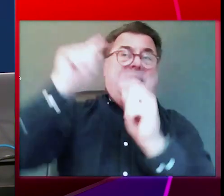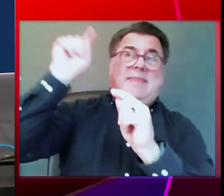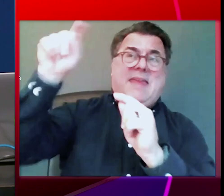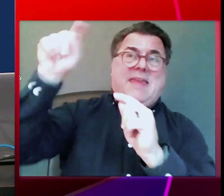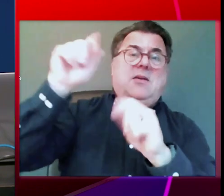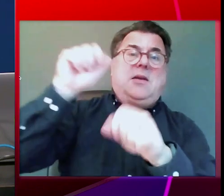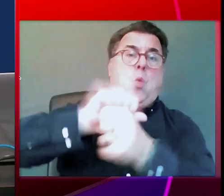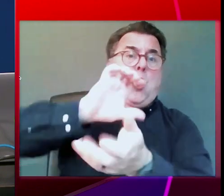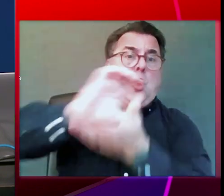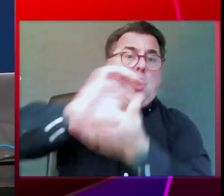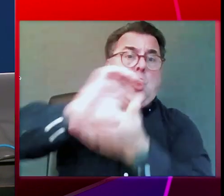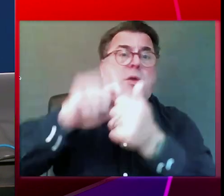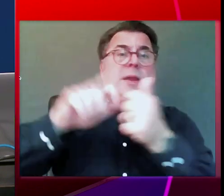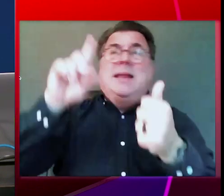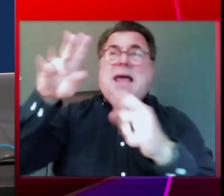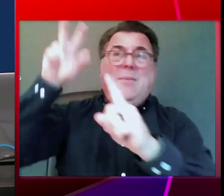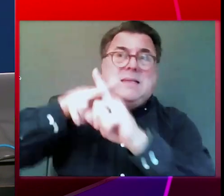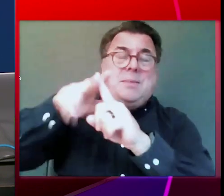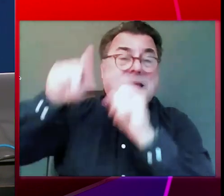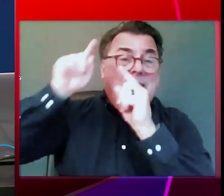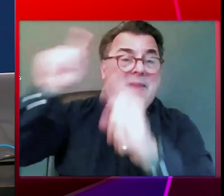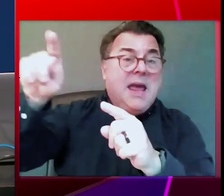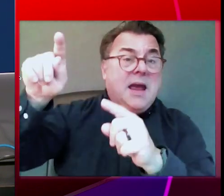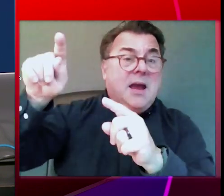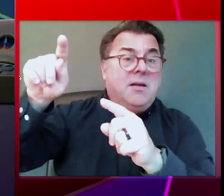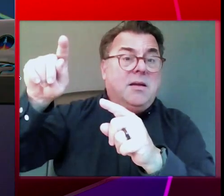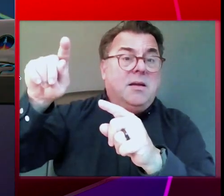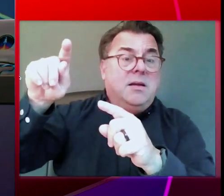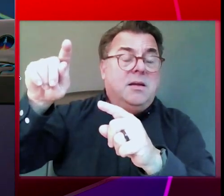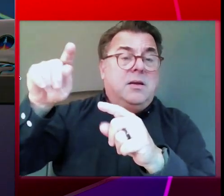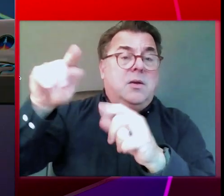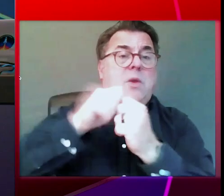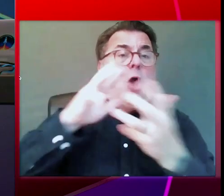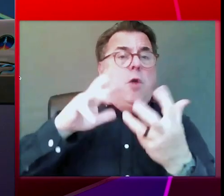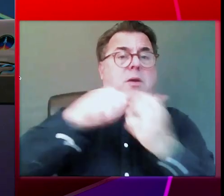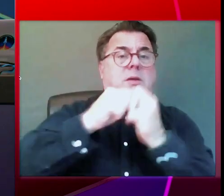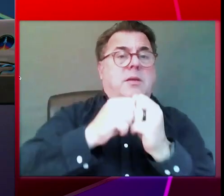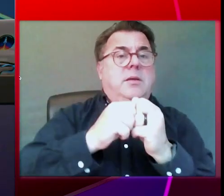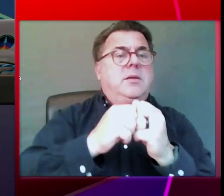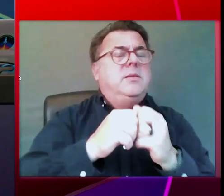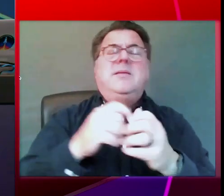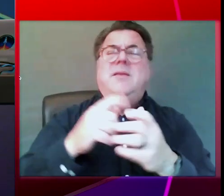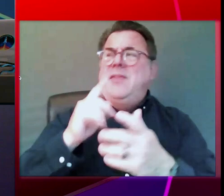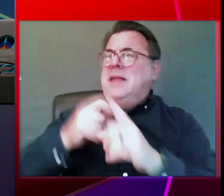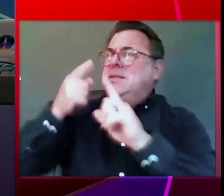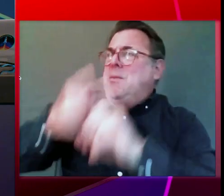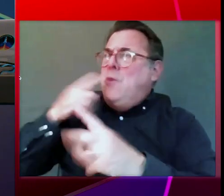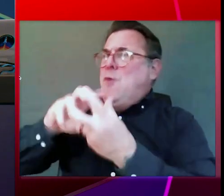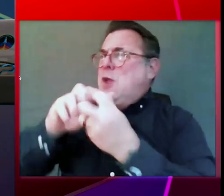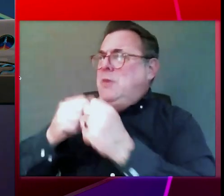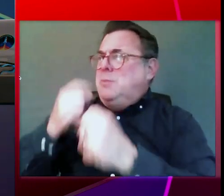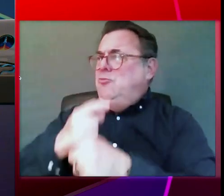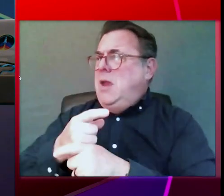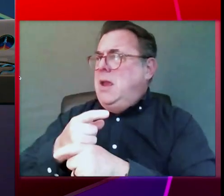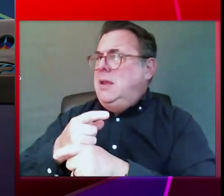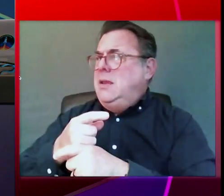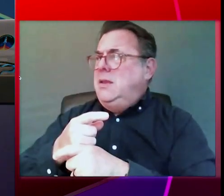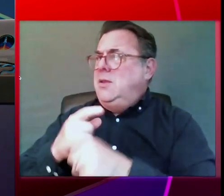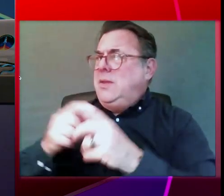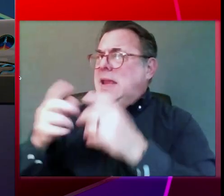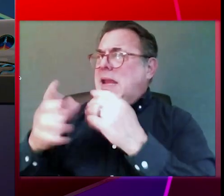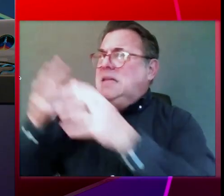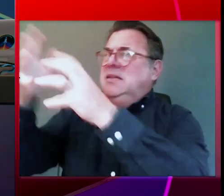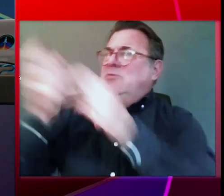do database applications on ciphertext data. Gotcha. Literally the point of encryption, right? Right. Is that you can't retrieve it after it's encrypted